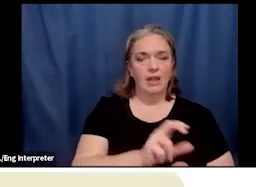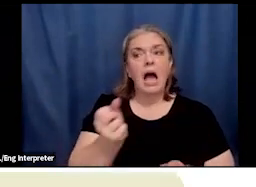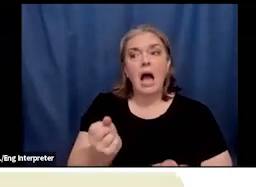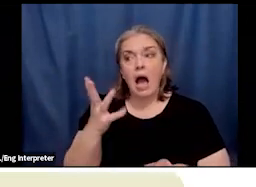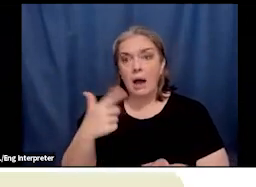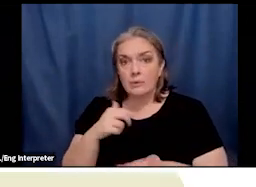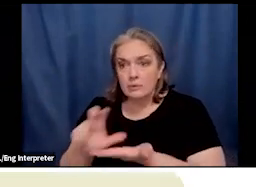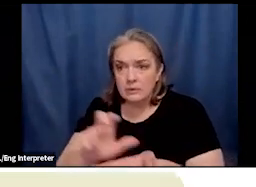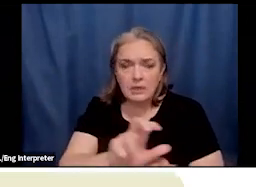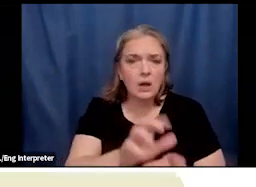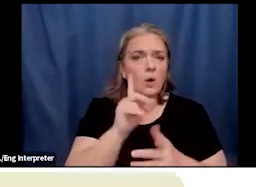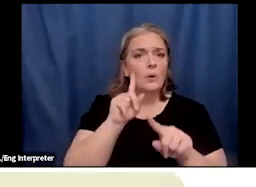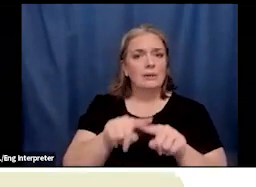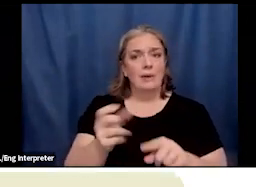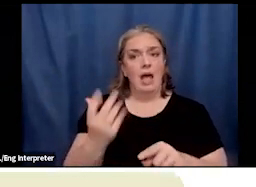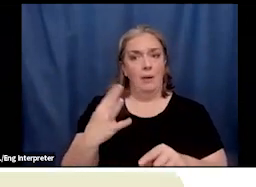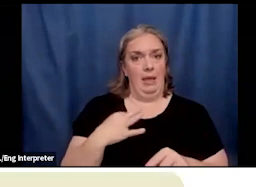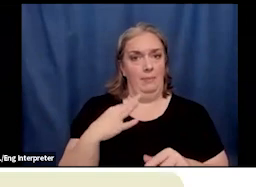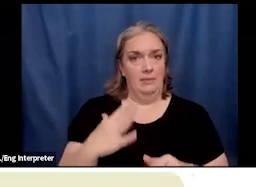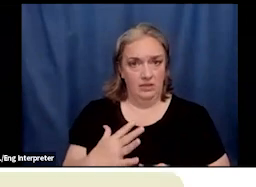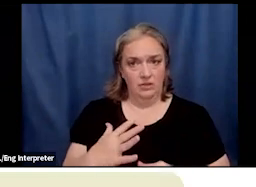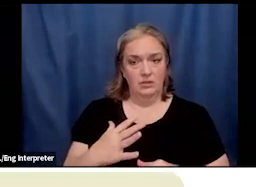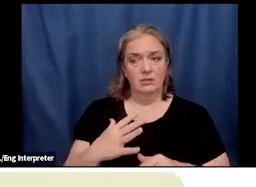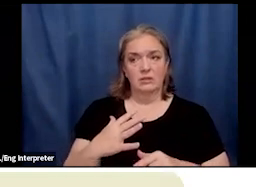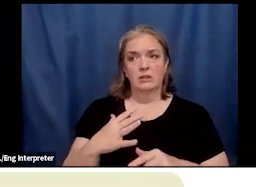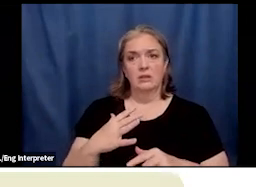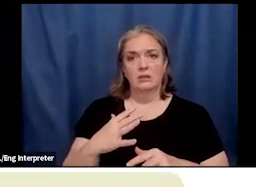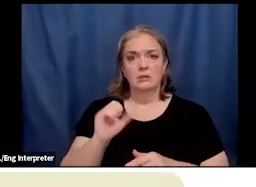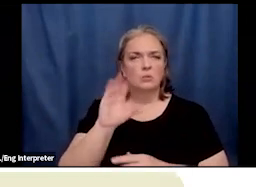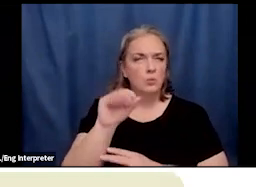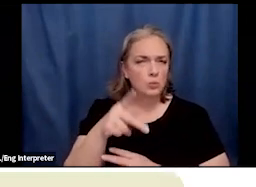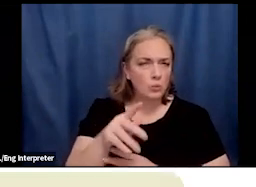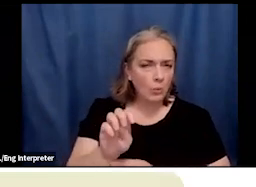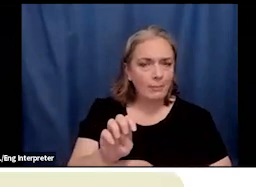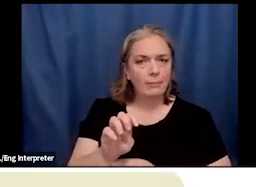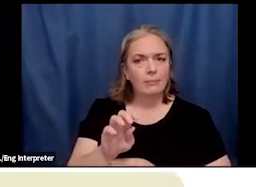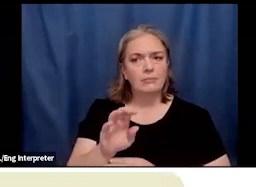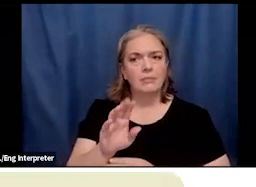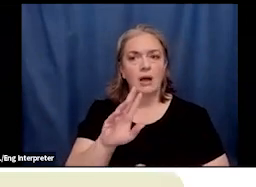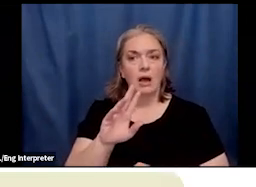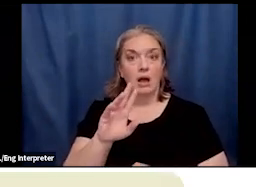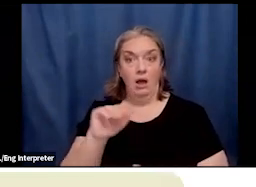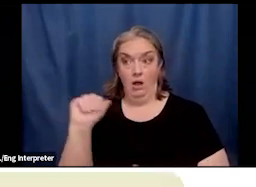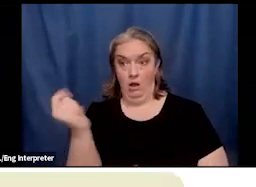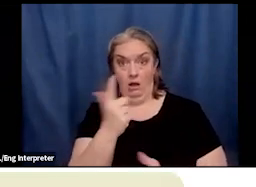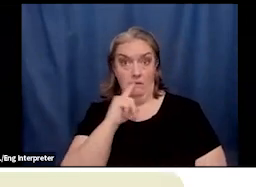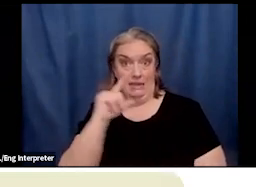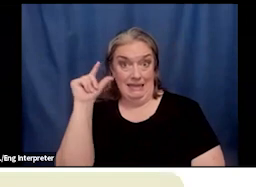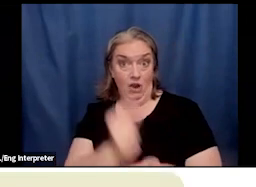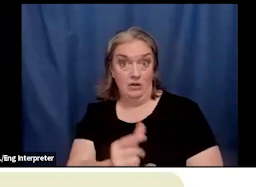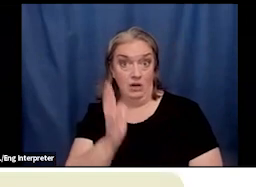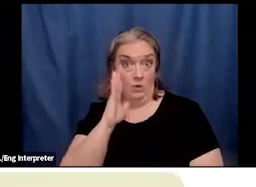receive, the scope of the applications that we see, and of course, not all applicants are guaranteed an